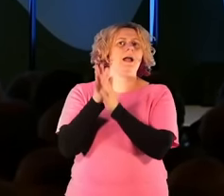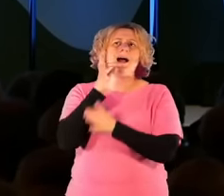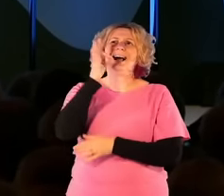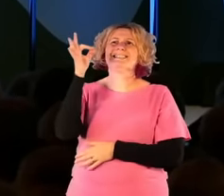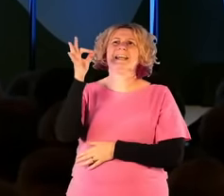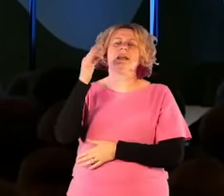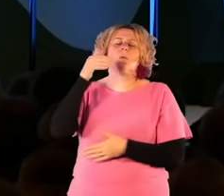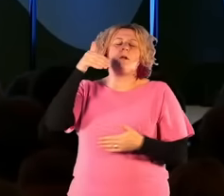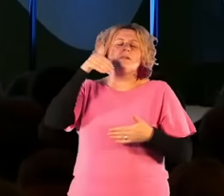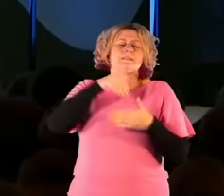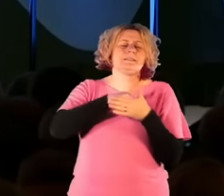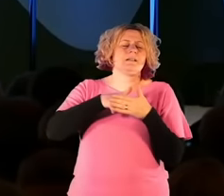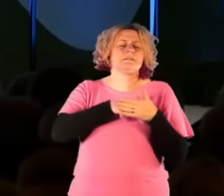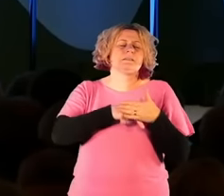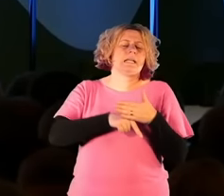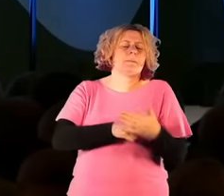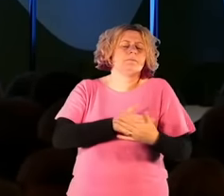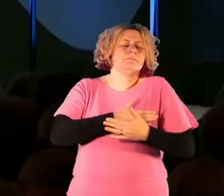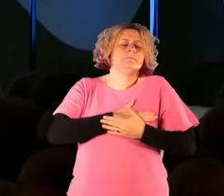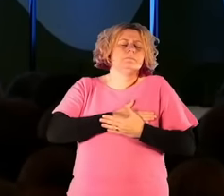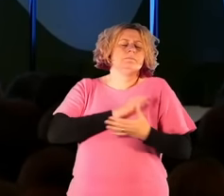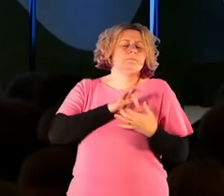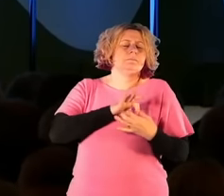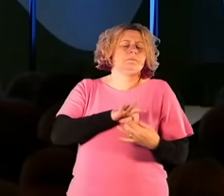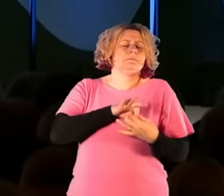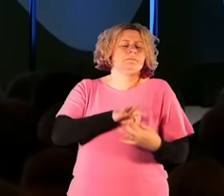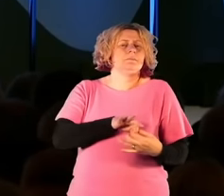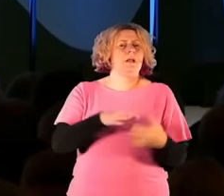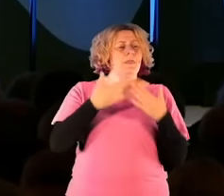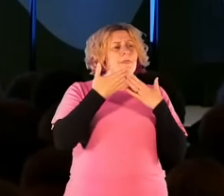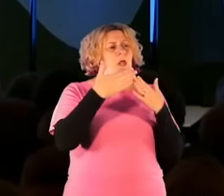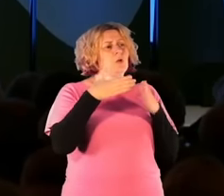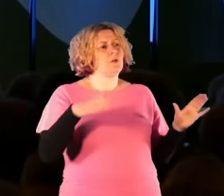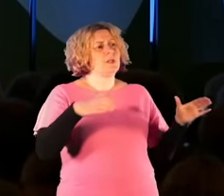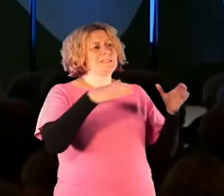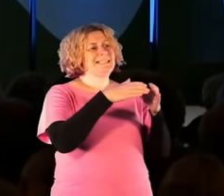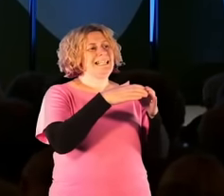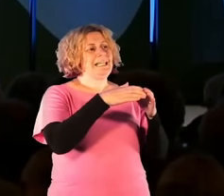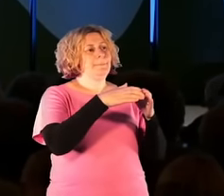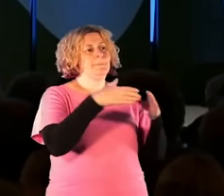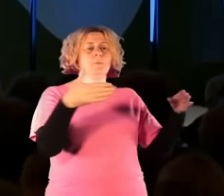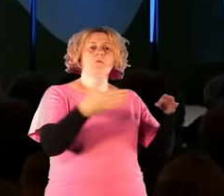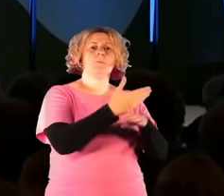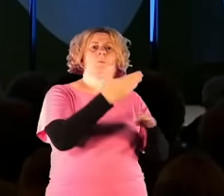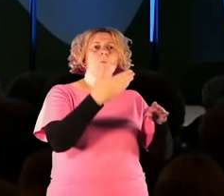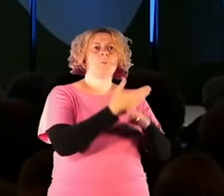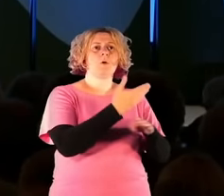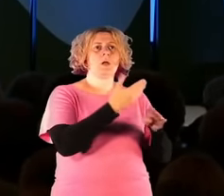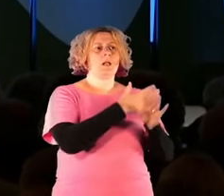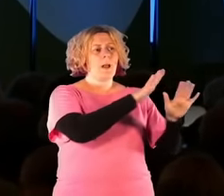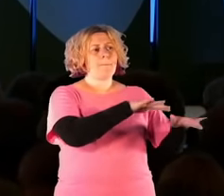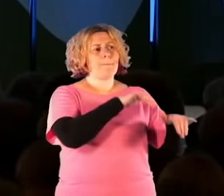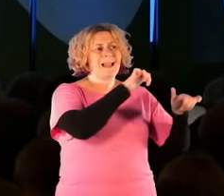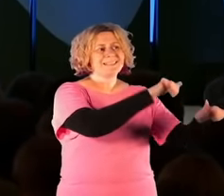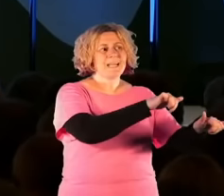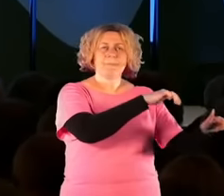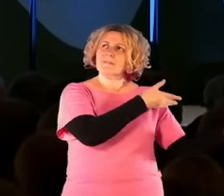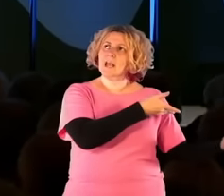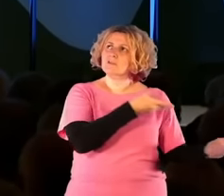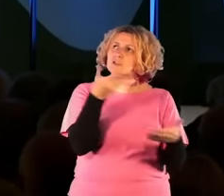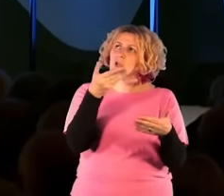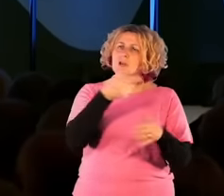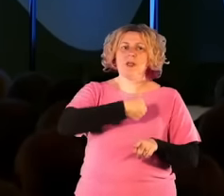hearts. And we thank you too for the team, Lord, and we pray that you would bless them too as they have served and given out this